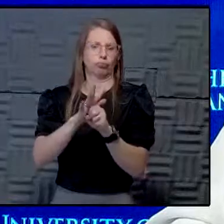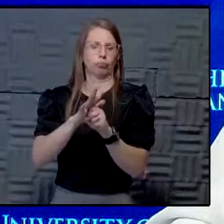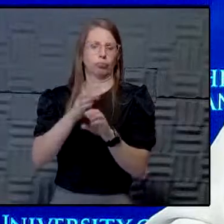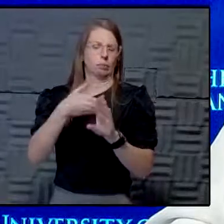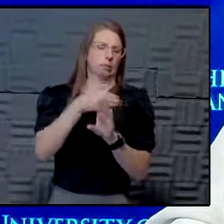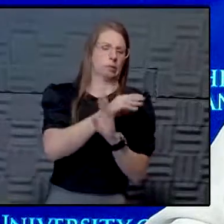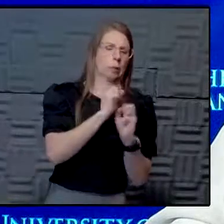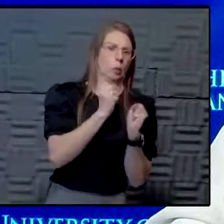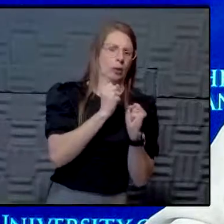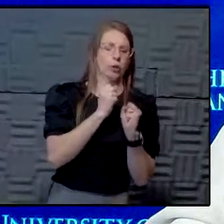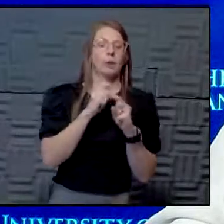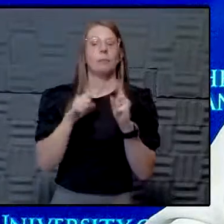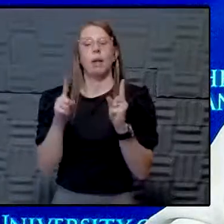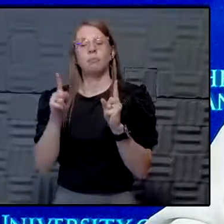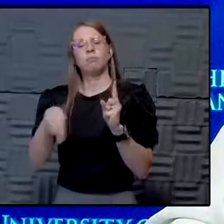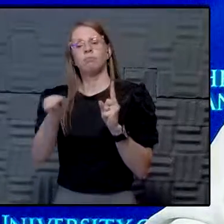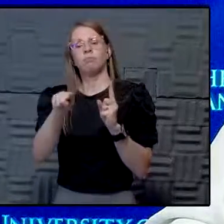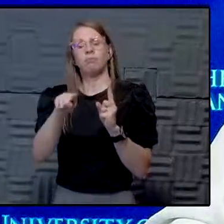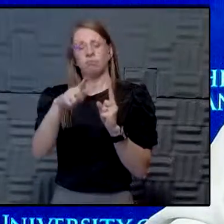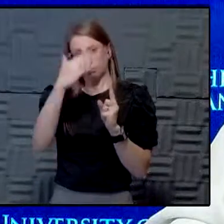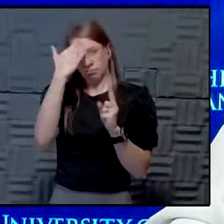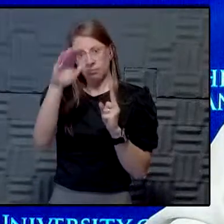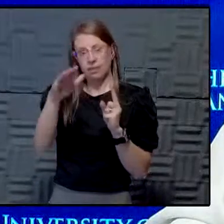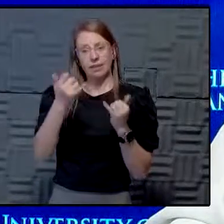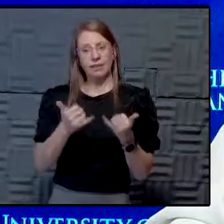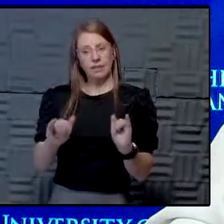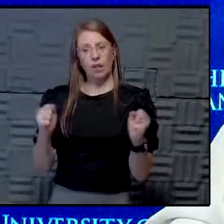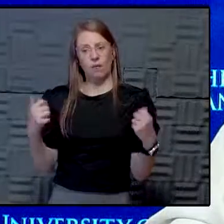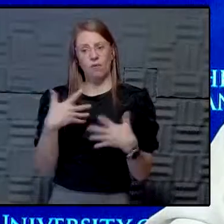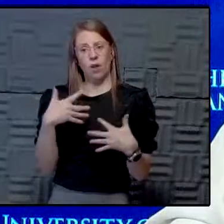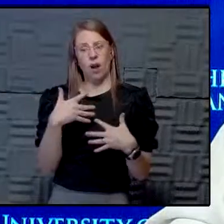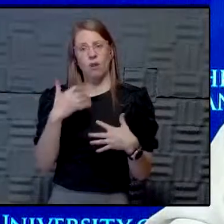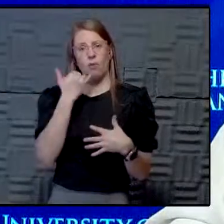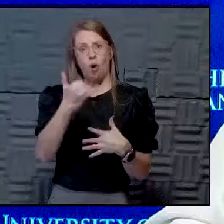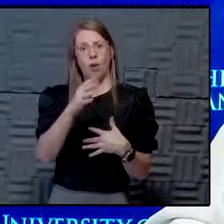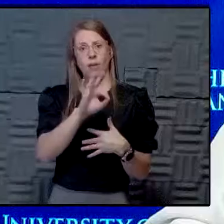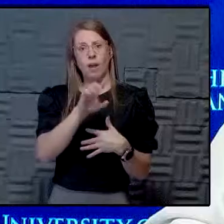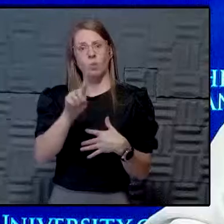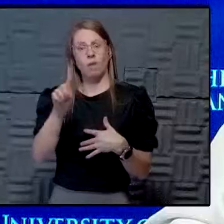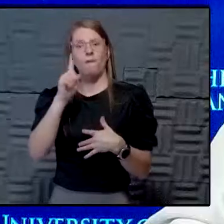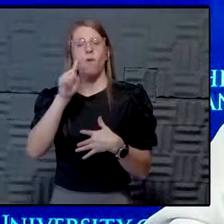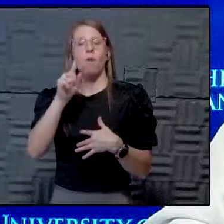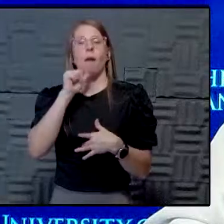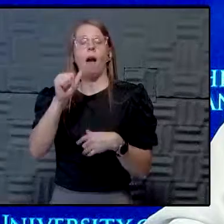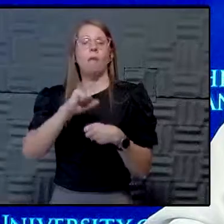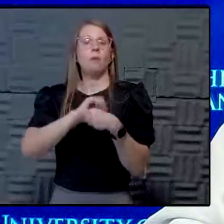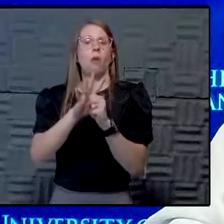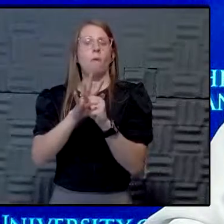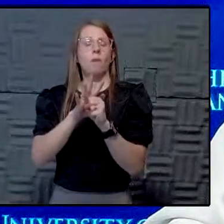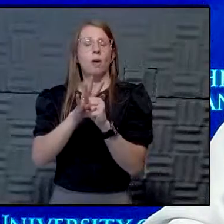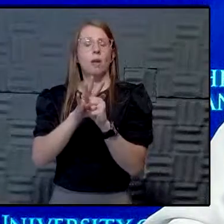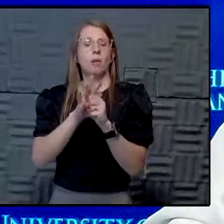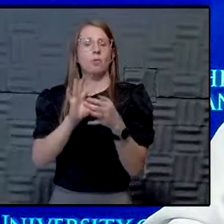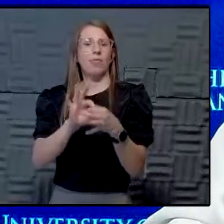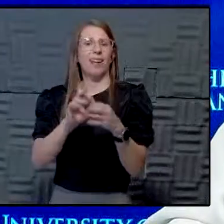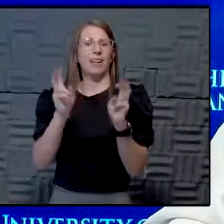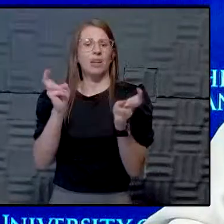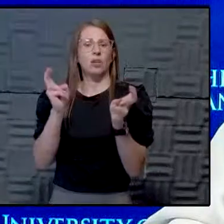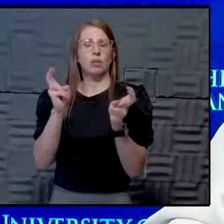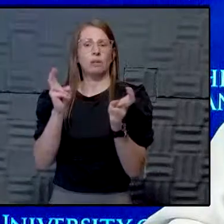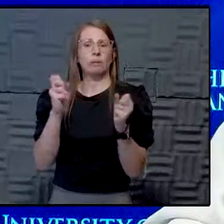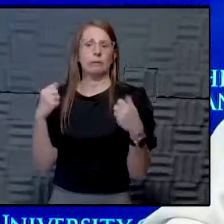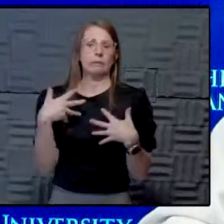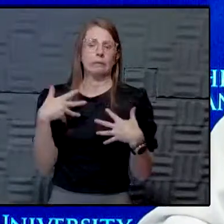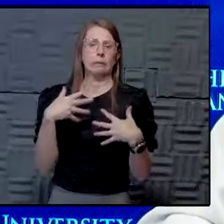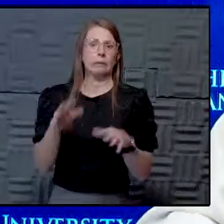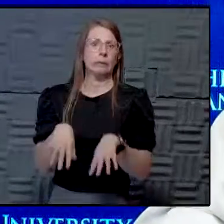in winter, but for those not in the know, are they still afraid to call 911 for non-COVID related issues for fear that they're taking up a